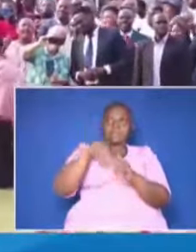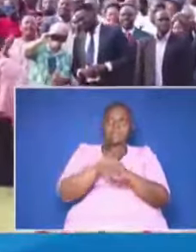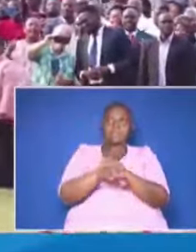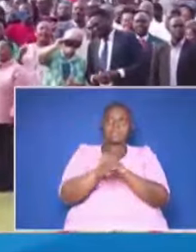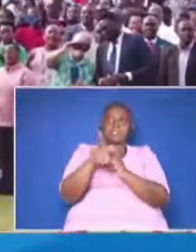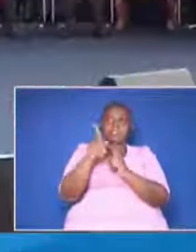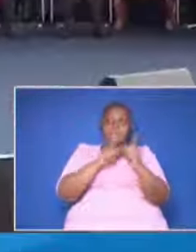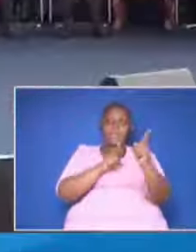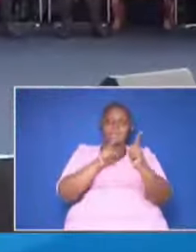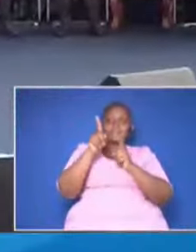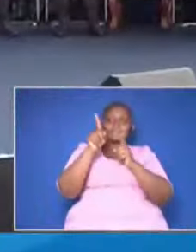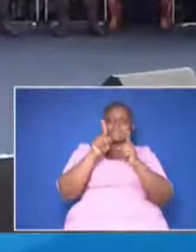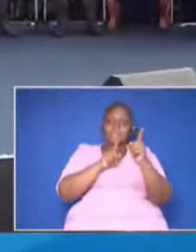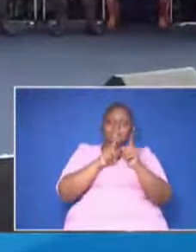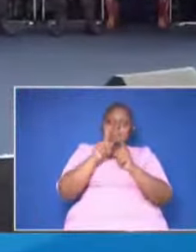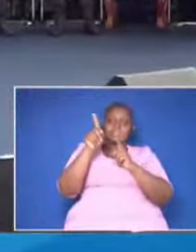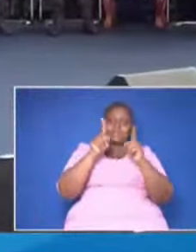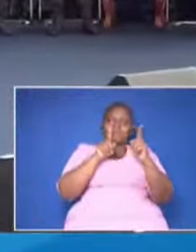way